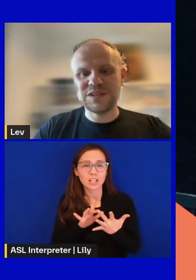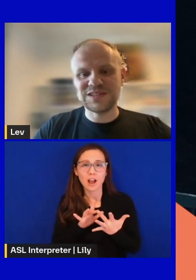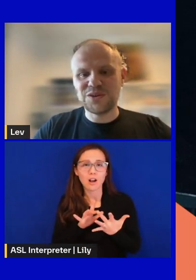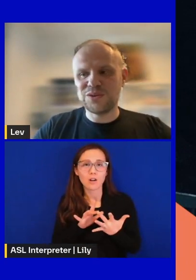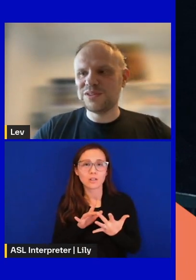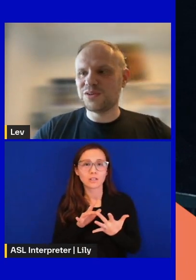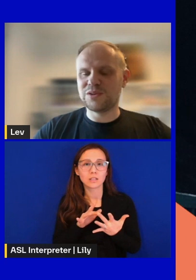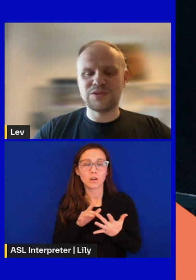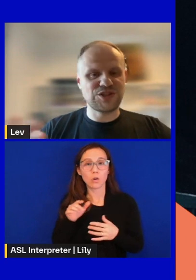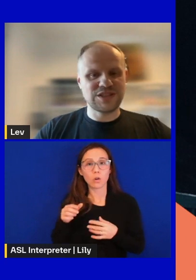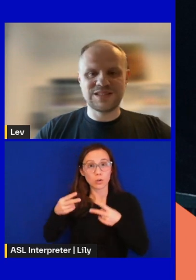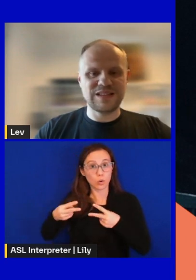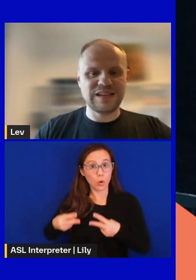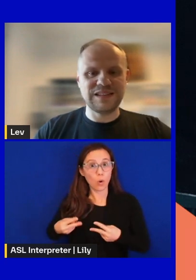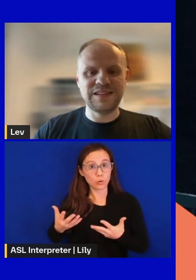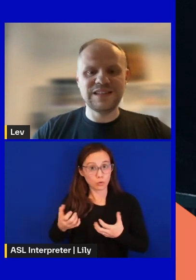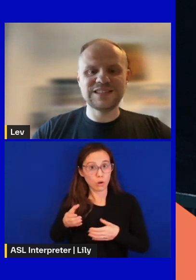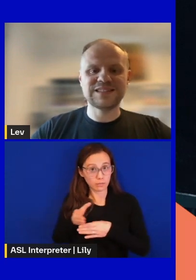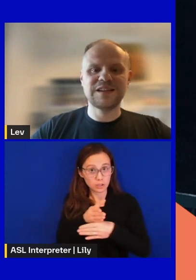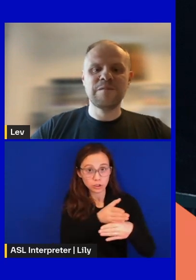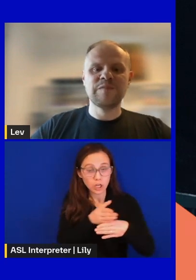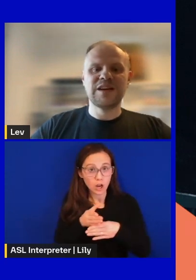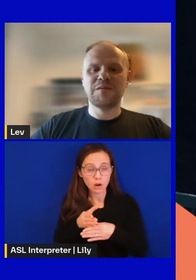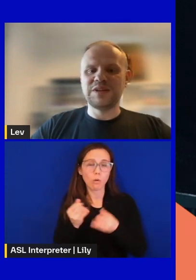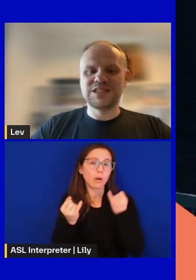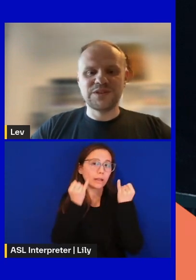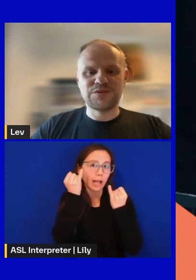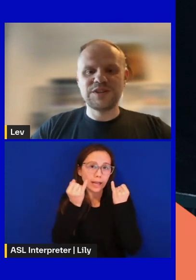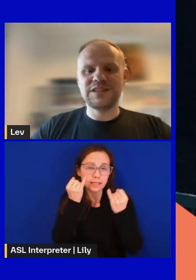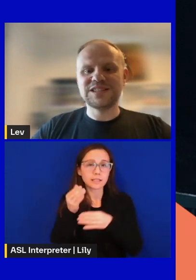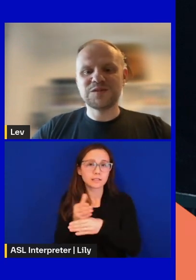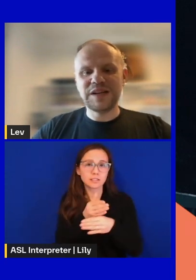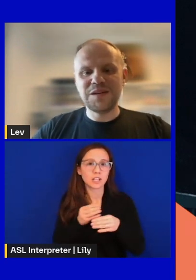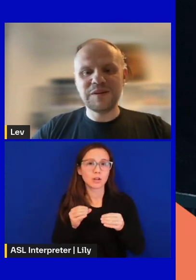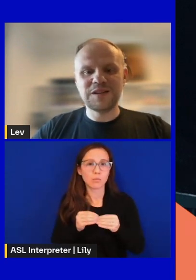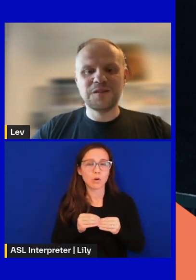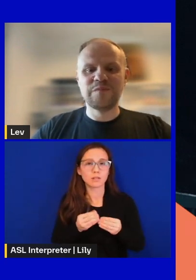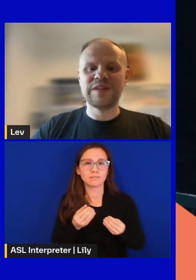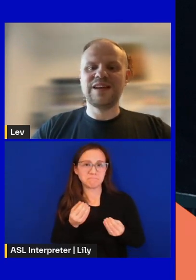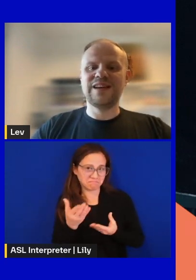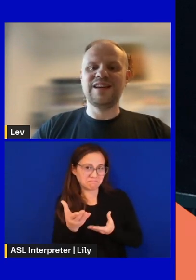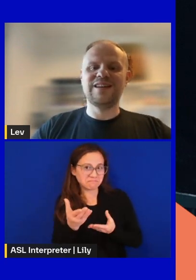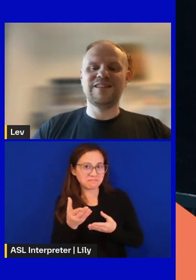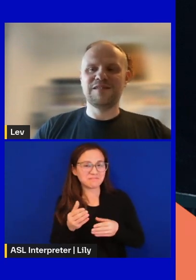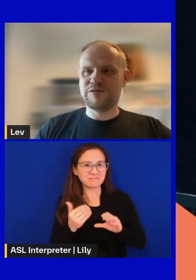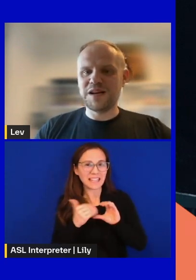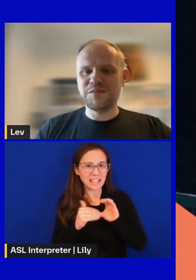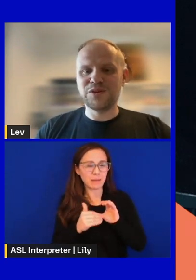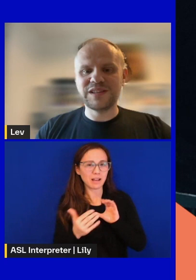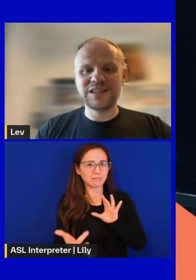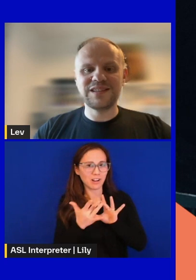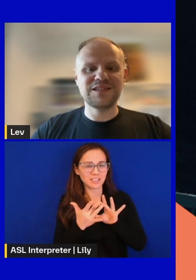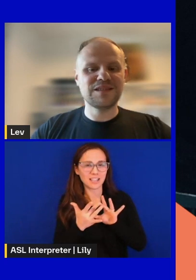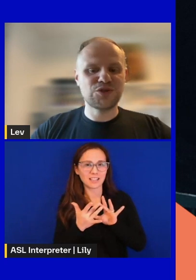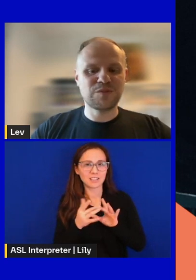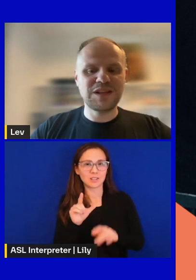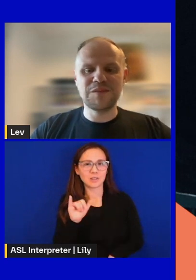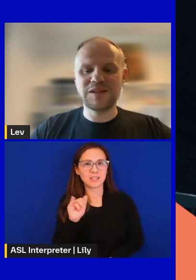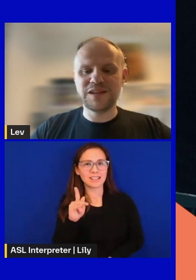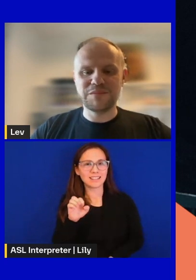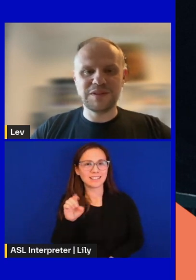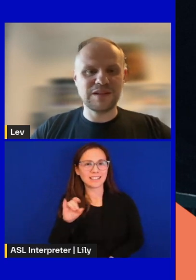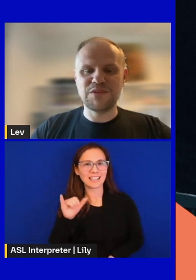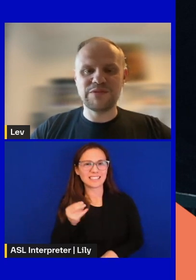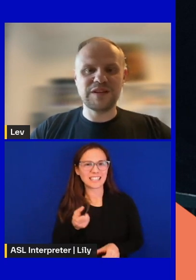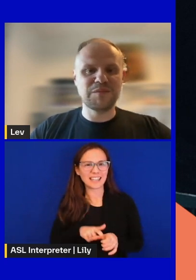with you this code, or just the ideas, please feel free. This is my email. Find me on LinkedIn, shoot me an